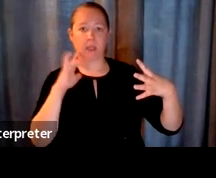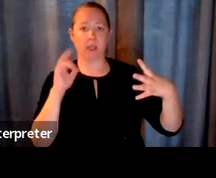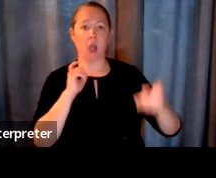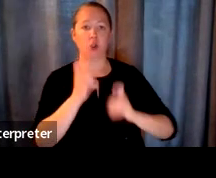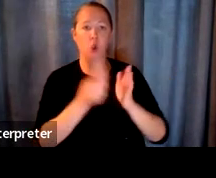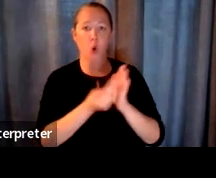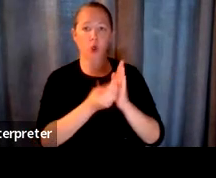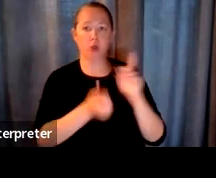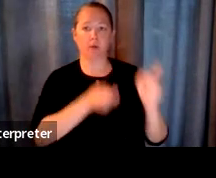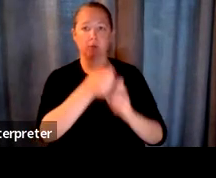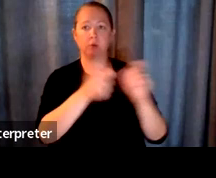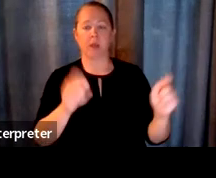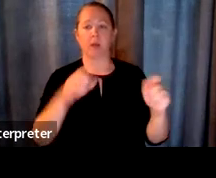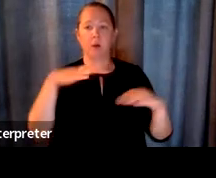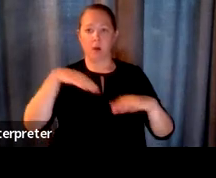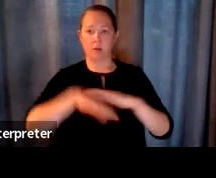you can go to